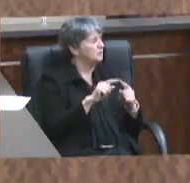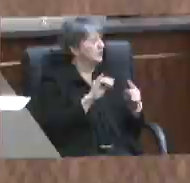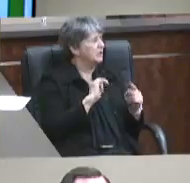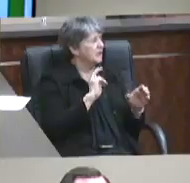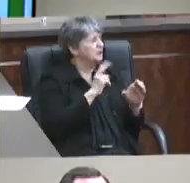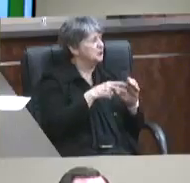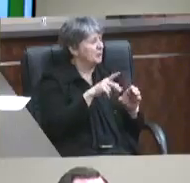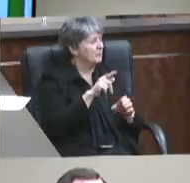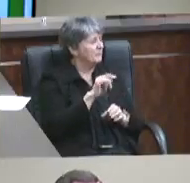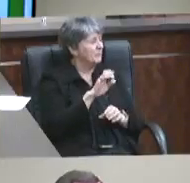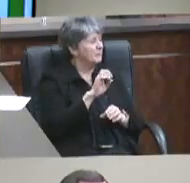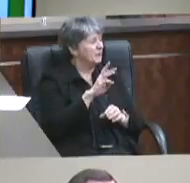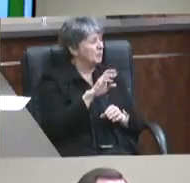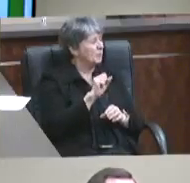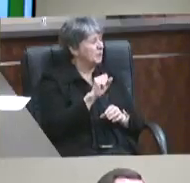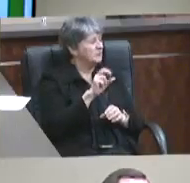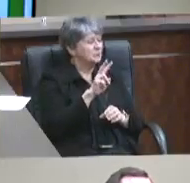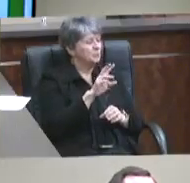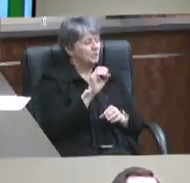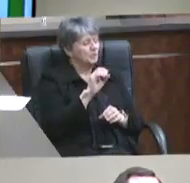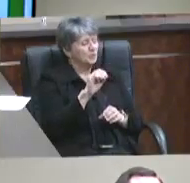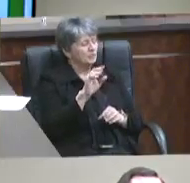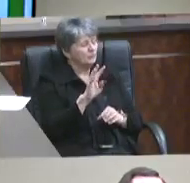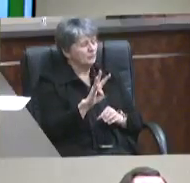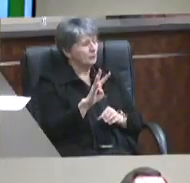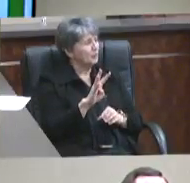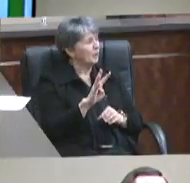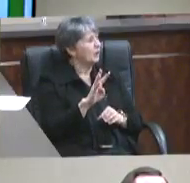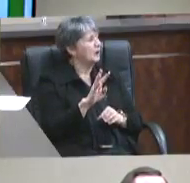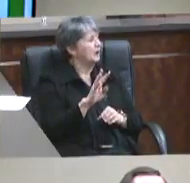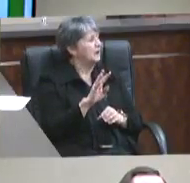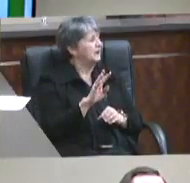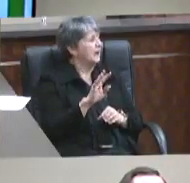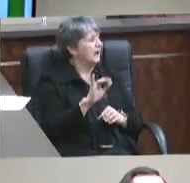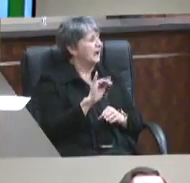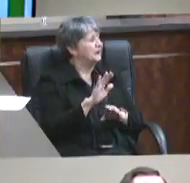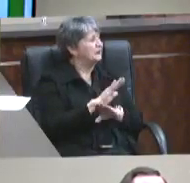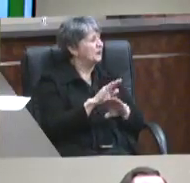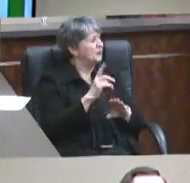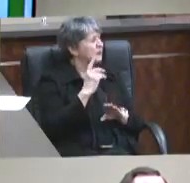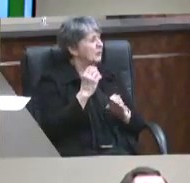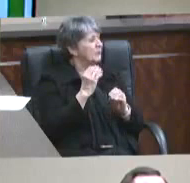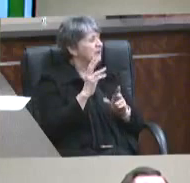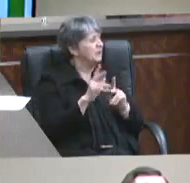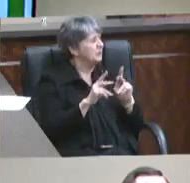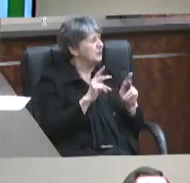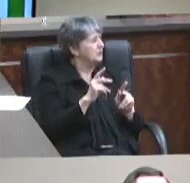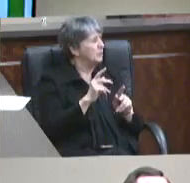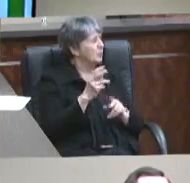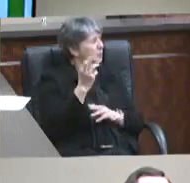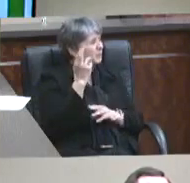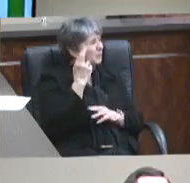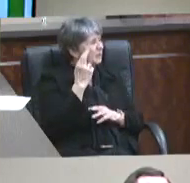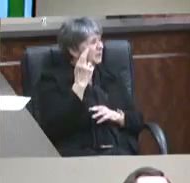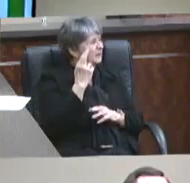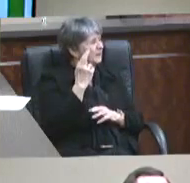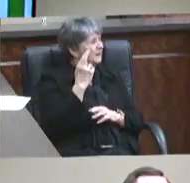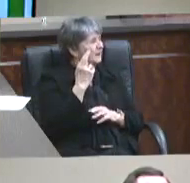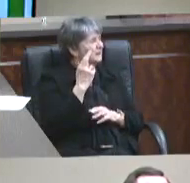in 2004, I don't think many people realize how close Public Works and Police Department